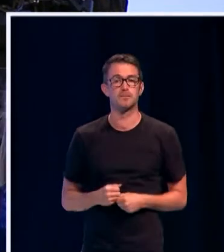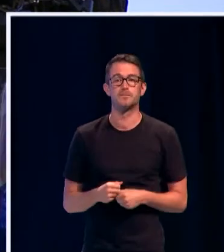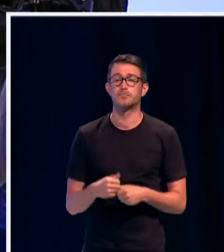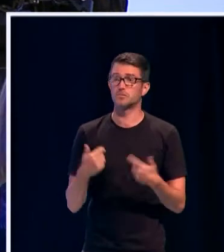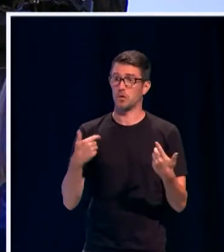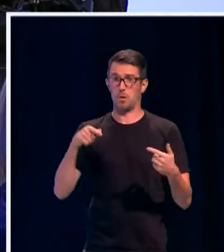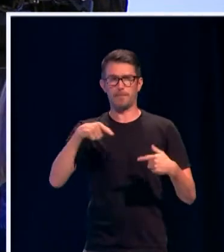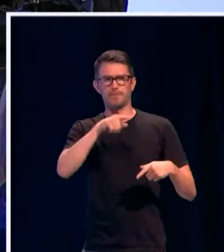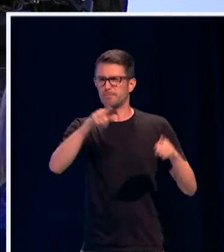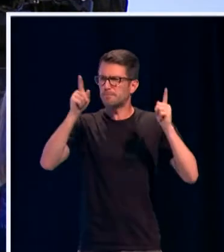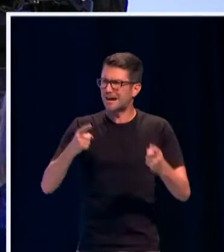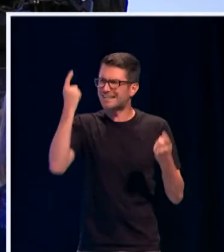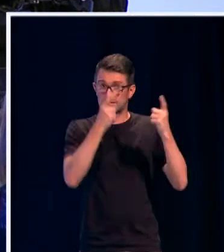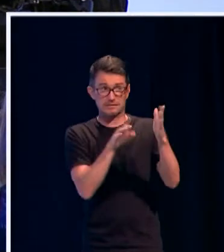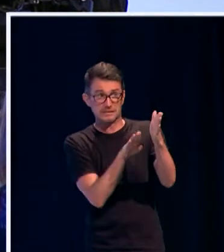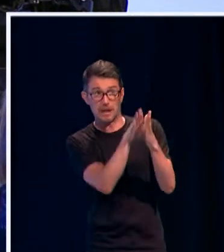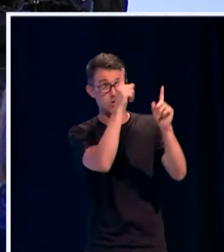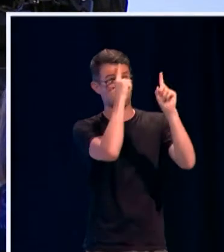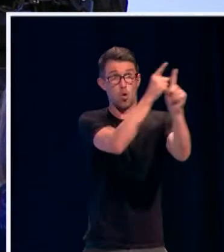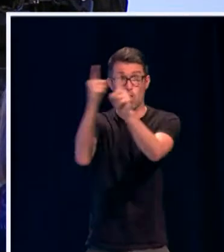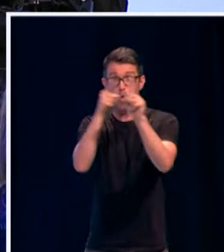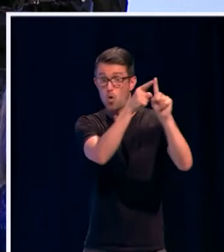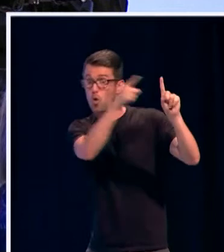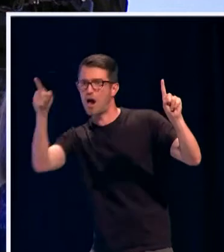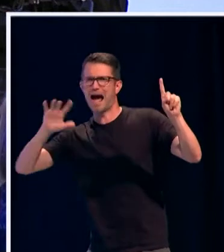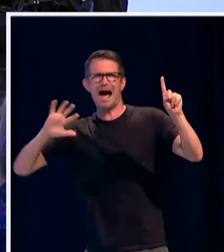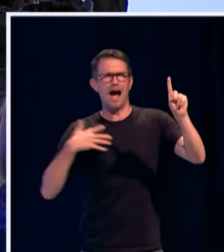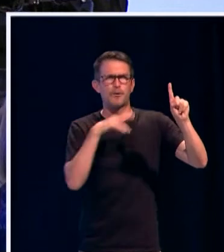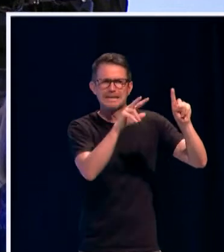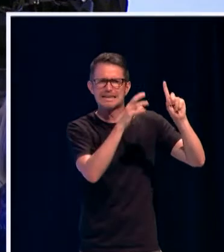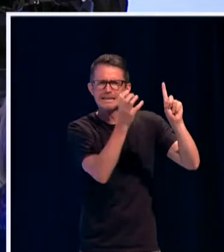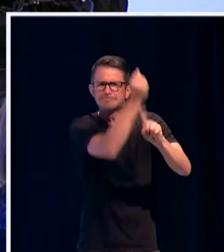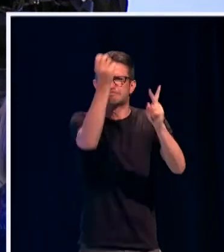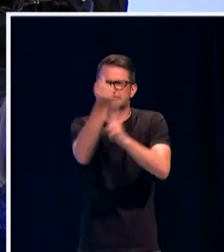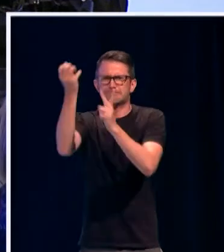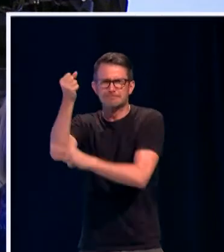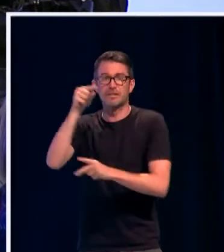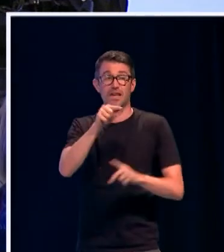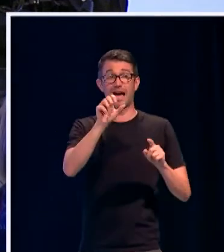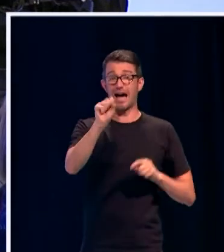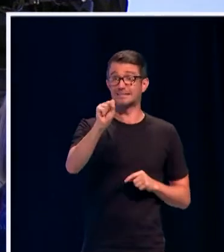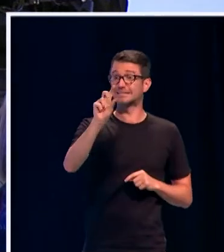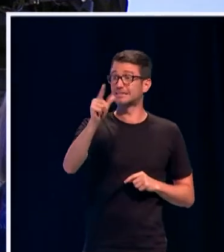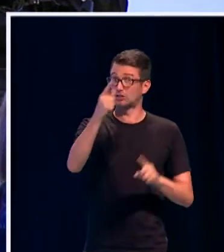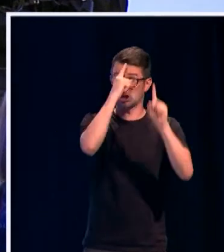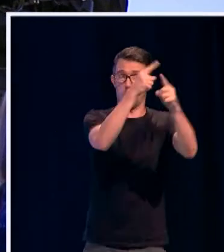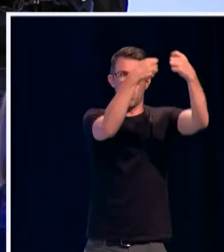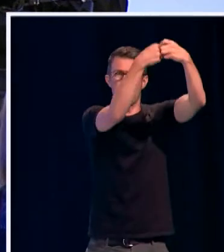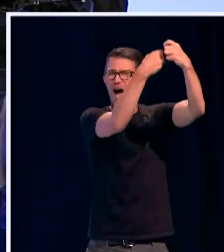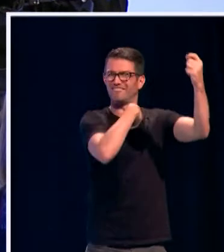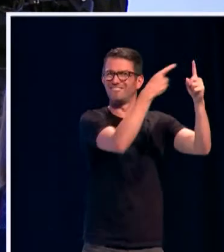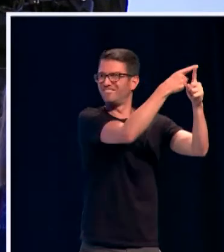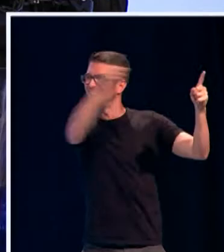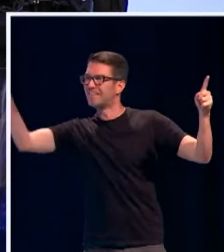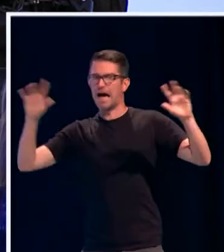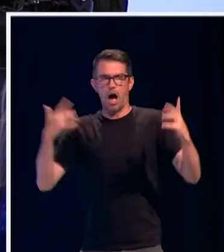no one behind if we do not address the needs of and uphold the rights of people with